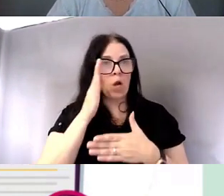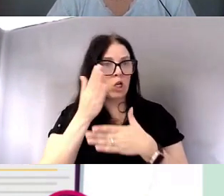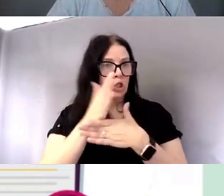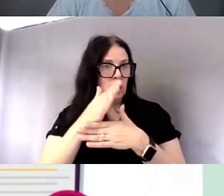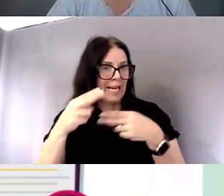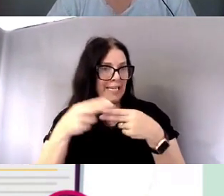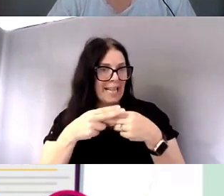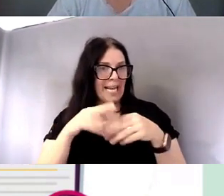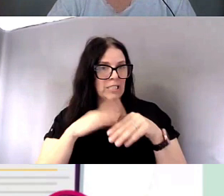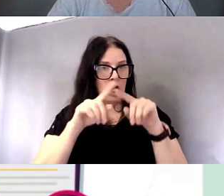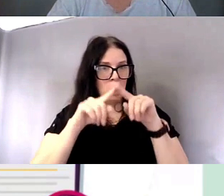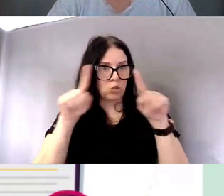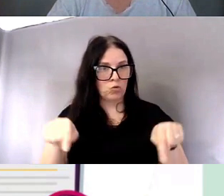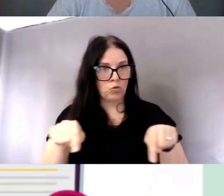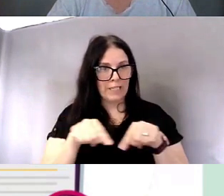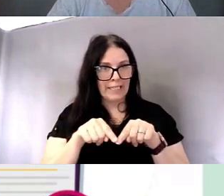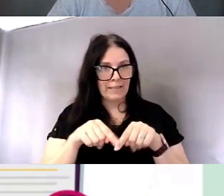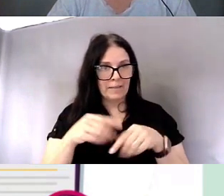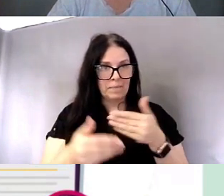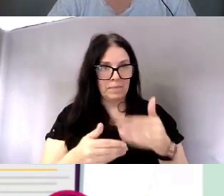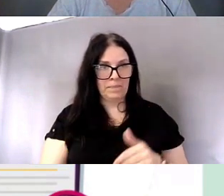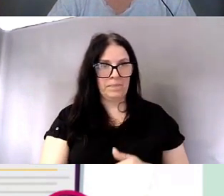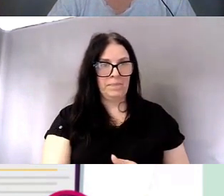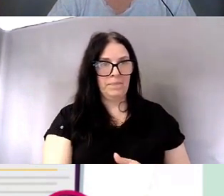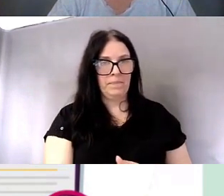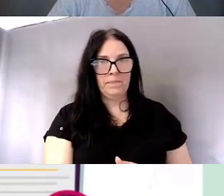on the screen as we go.